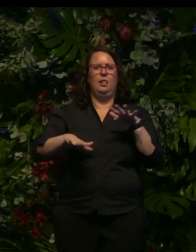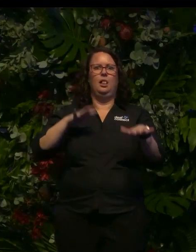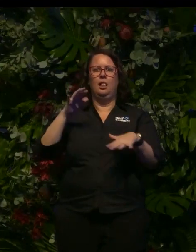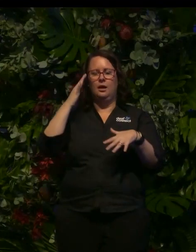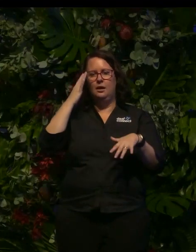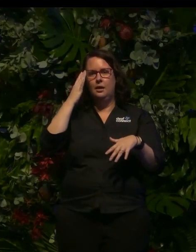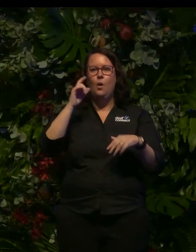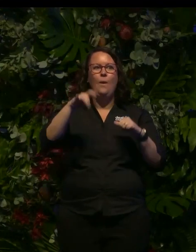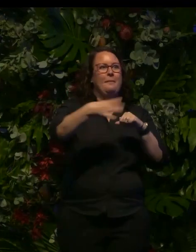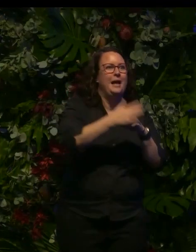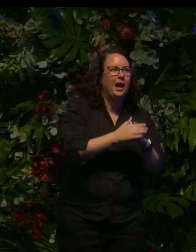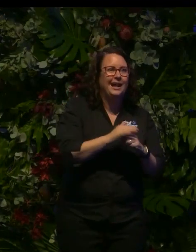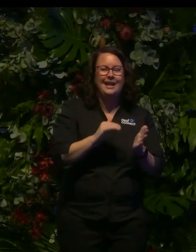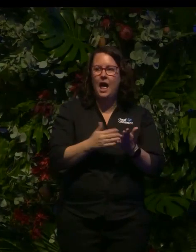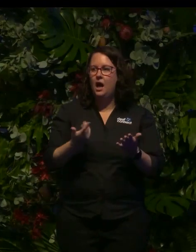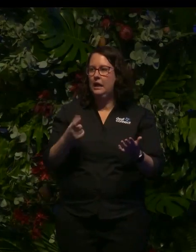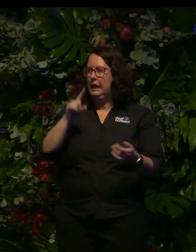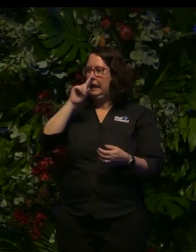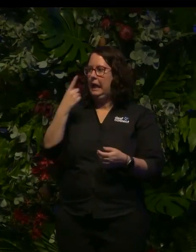all got married, but we can't get divorced.